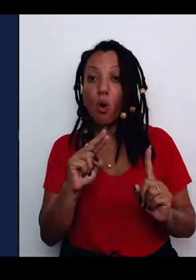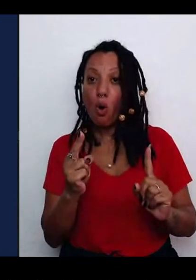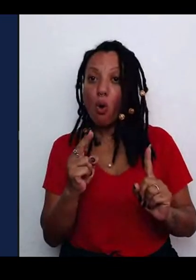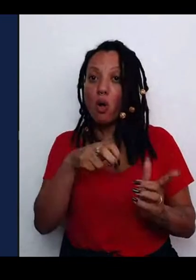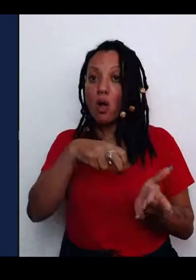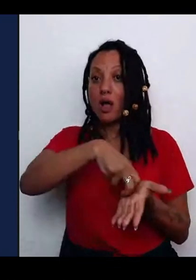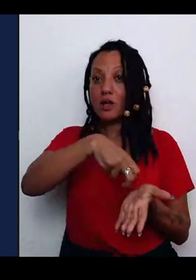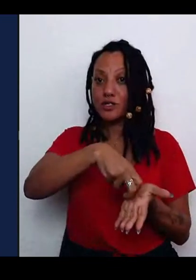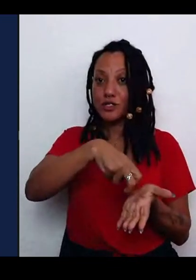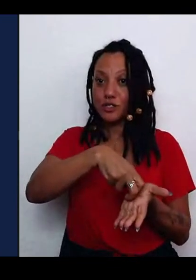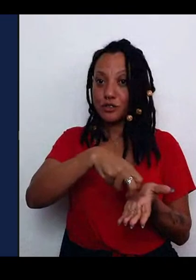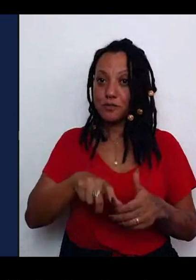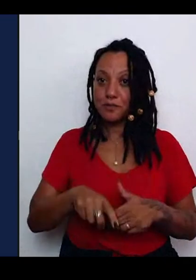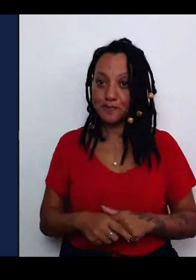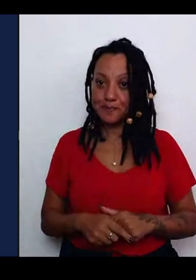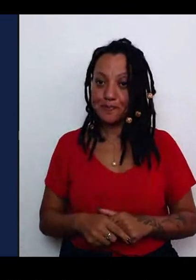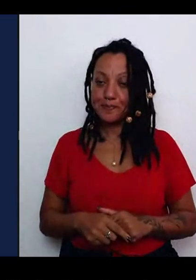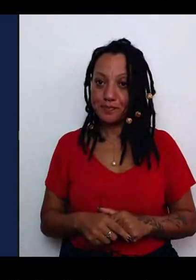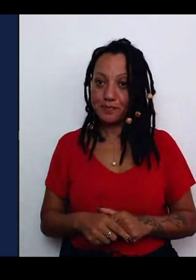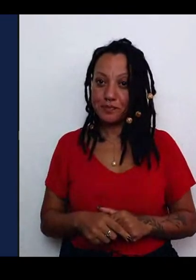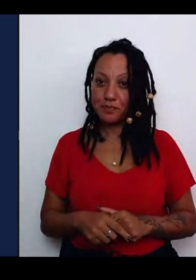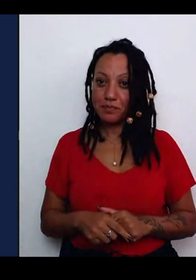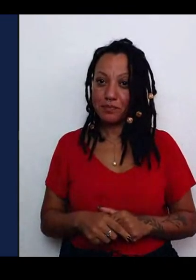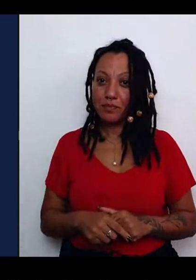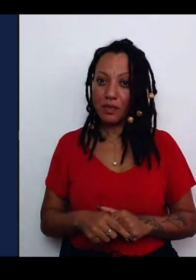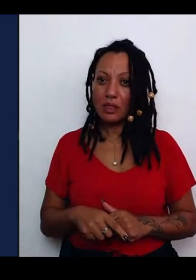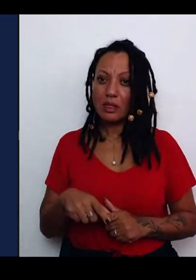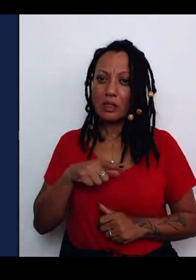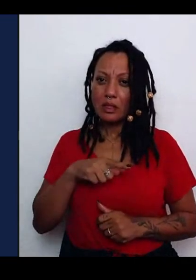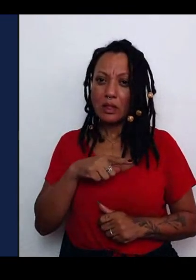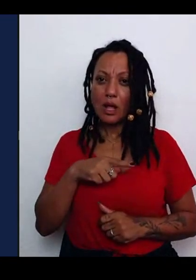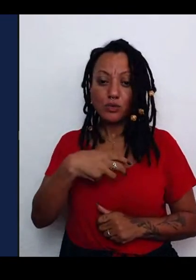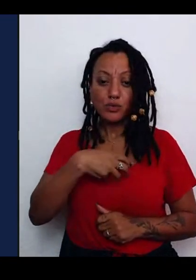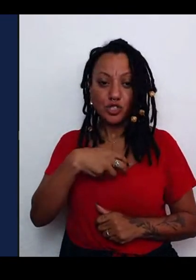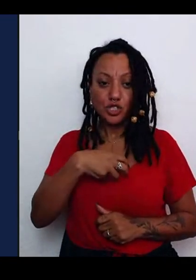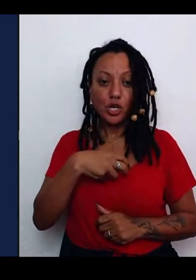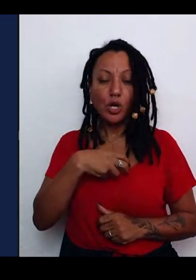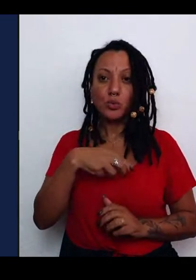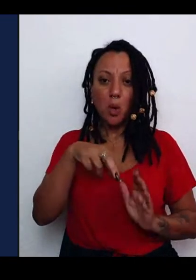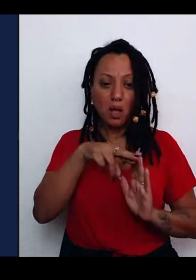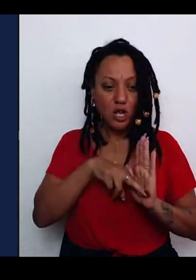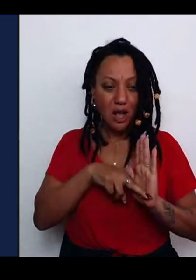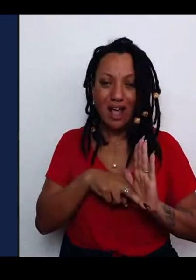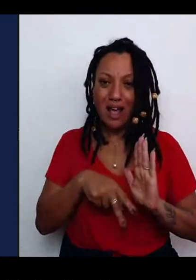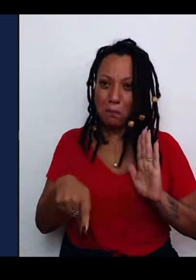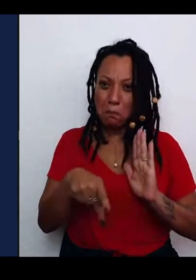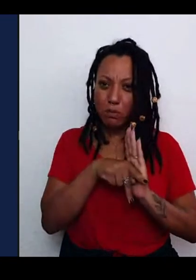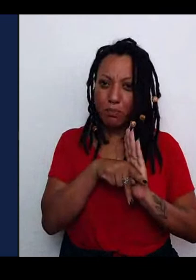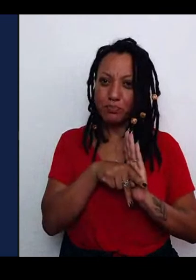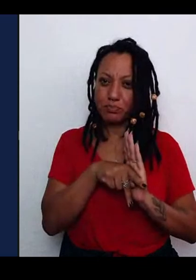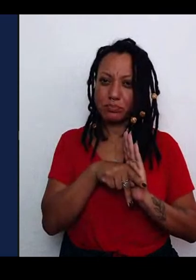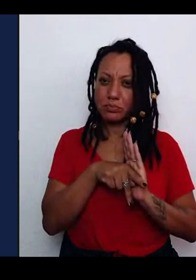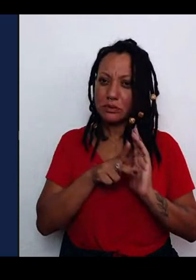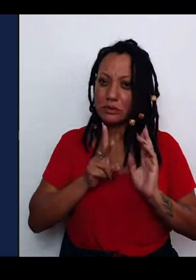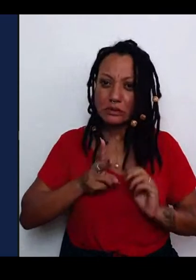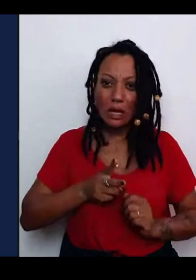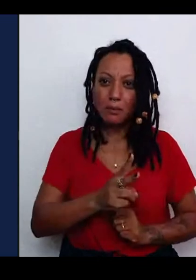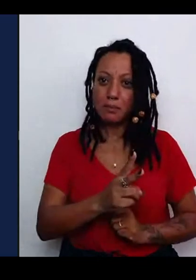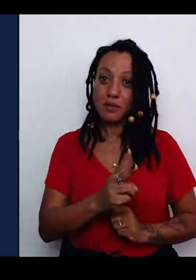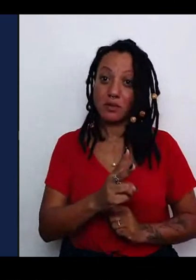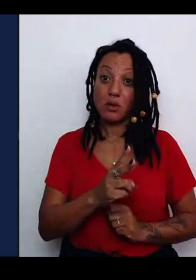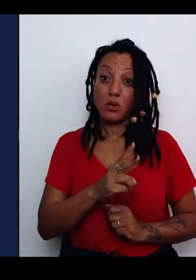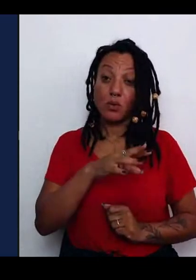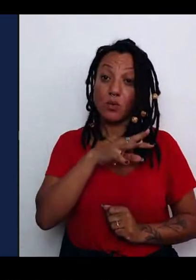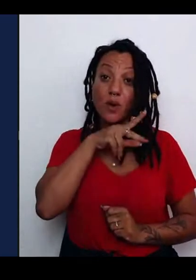hygiene they are exposed to a permanent scrutiny that prevents them from having any form of intimate unruly